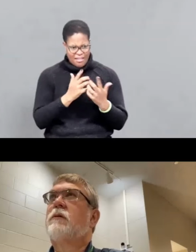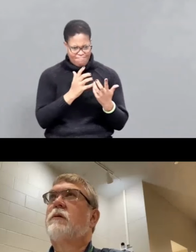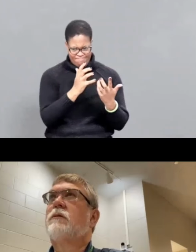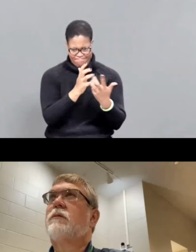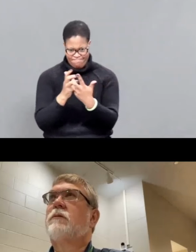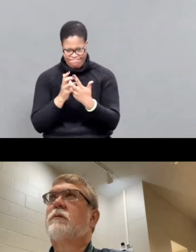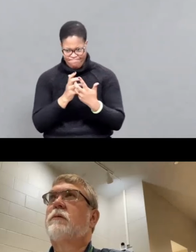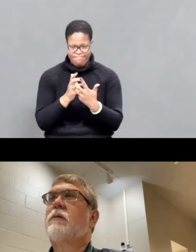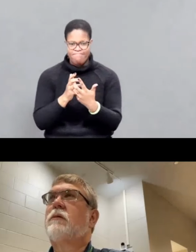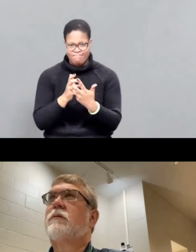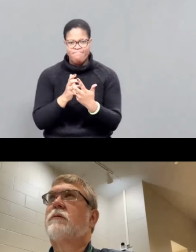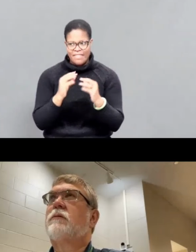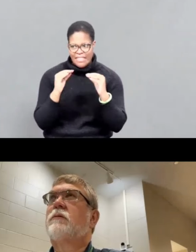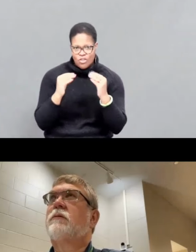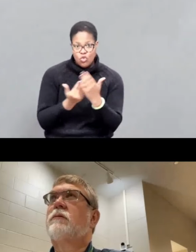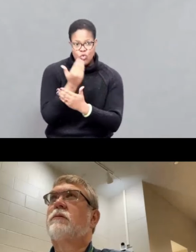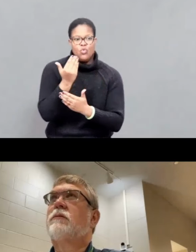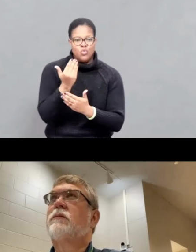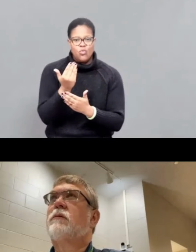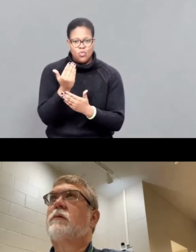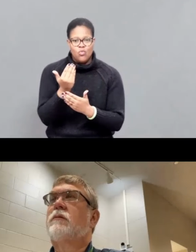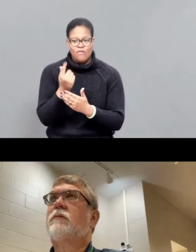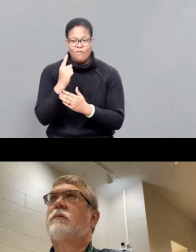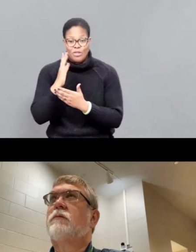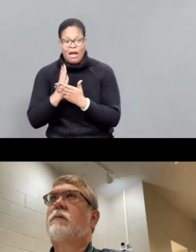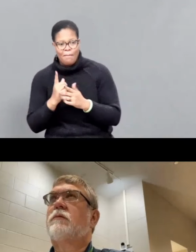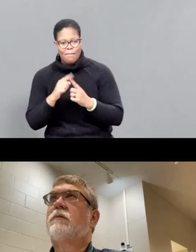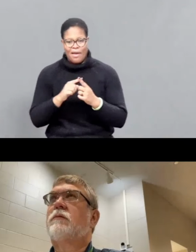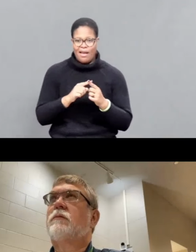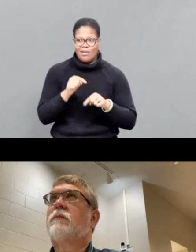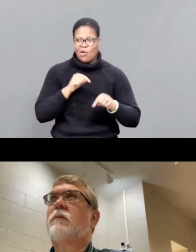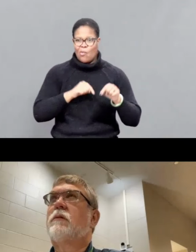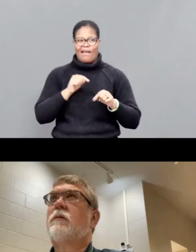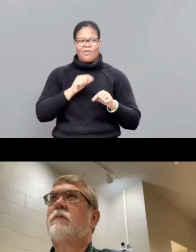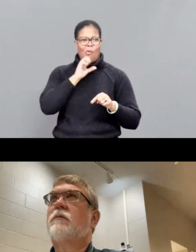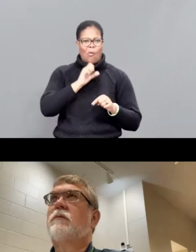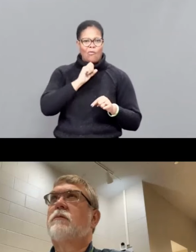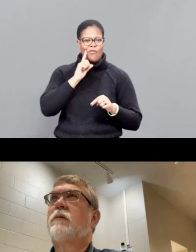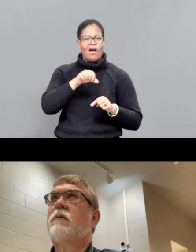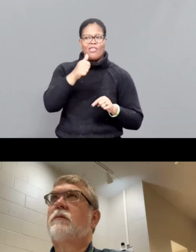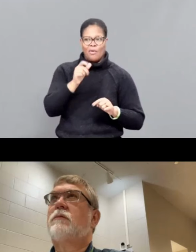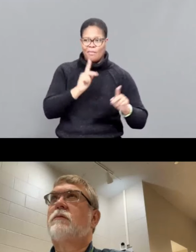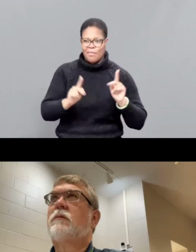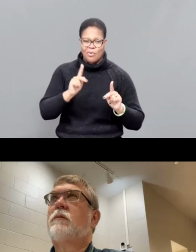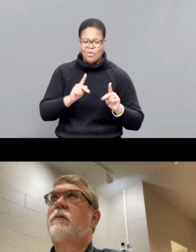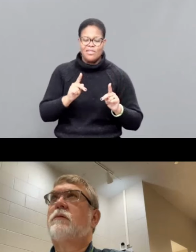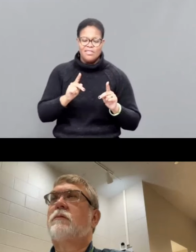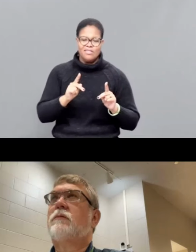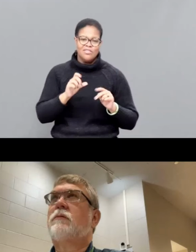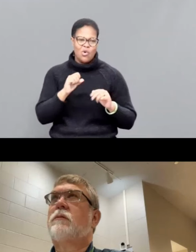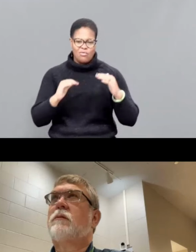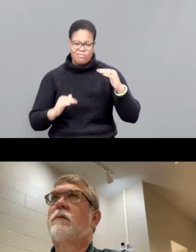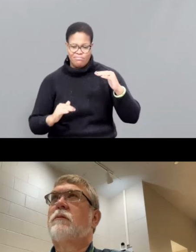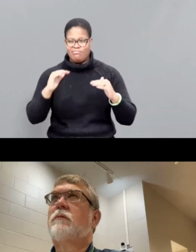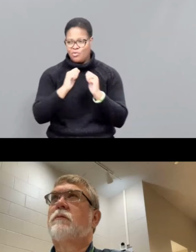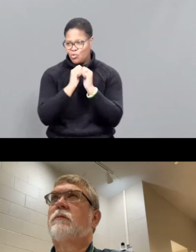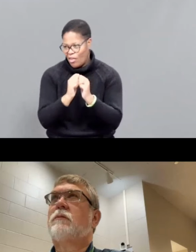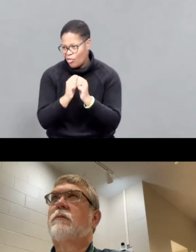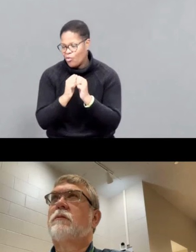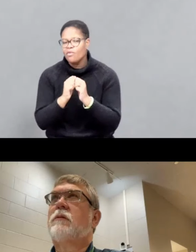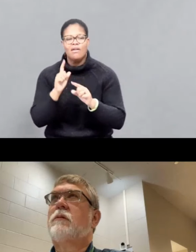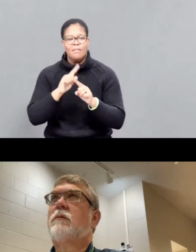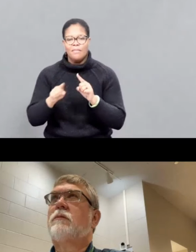from there and teach new material, but yet review some of the old stuff as well so he can bring the new people up. So,